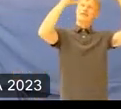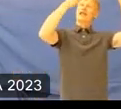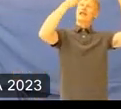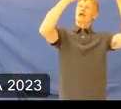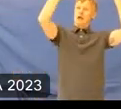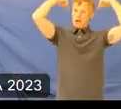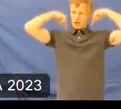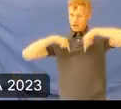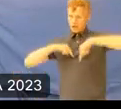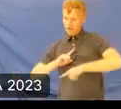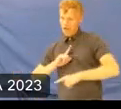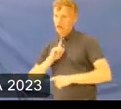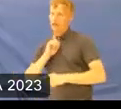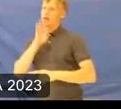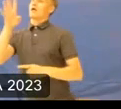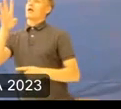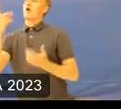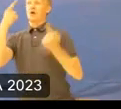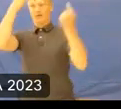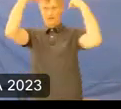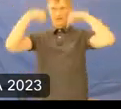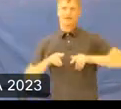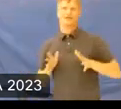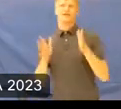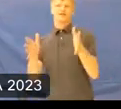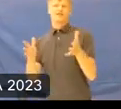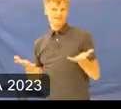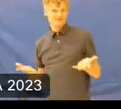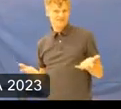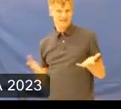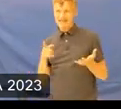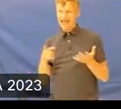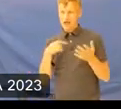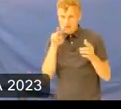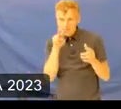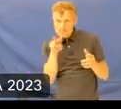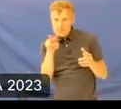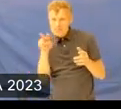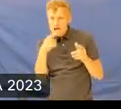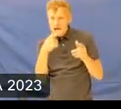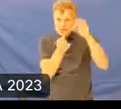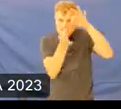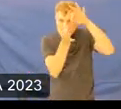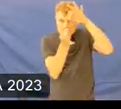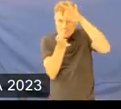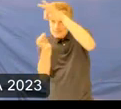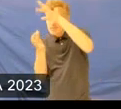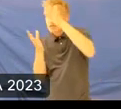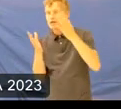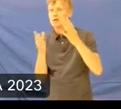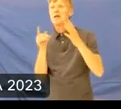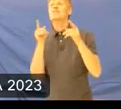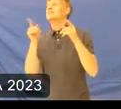involved is actually phonological encoding. Okay, but now we take this. What they found is that to produce a single